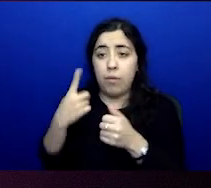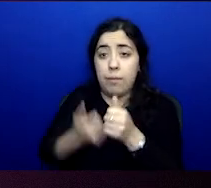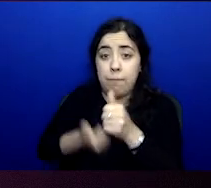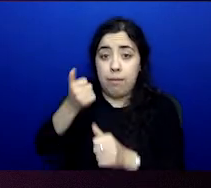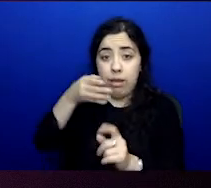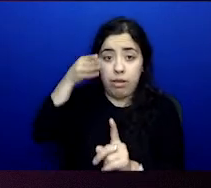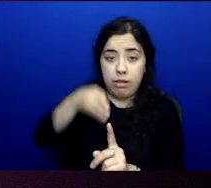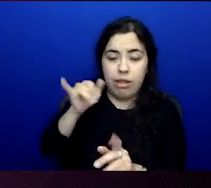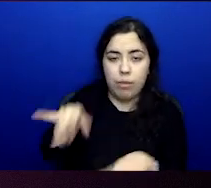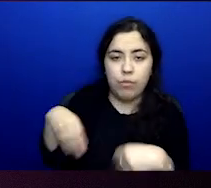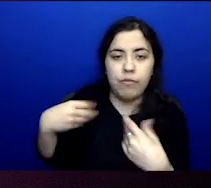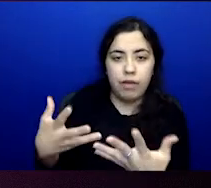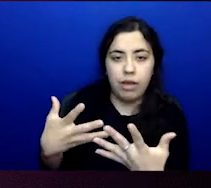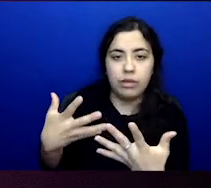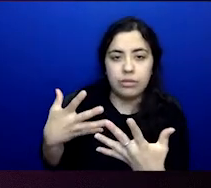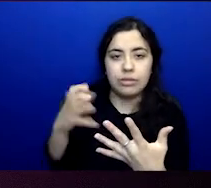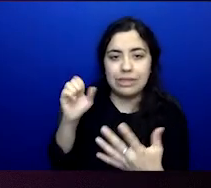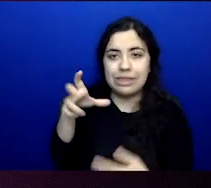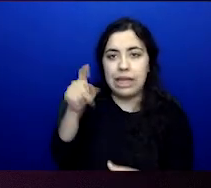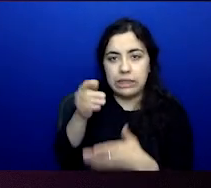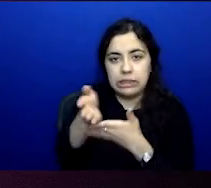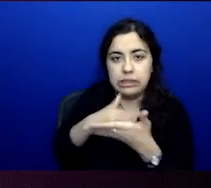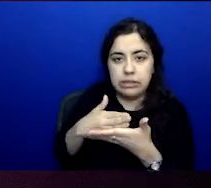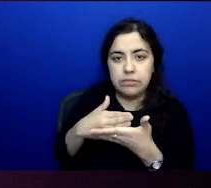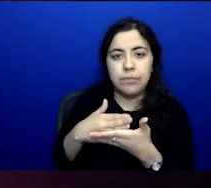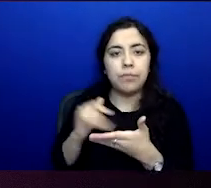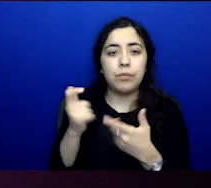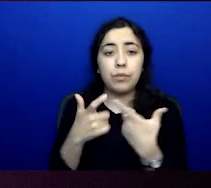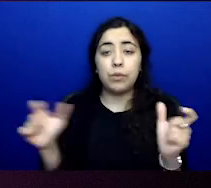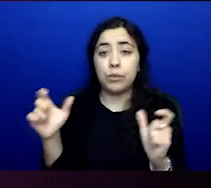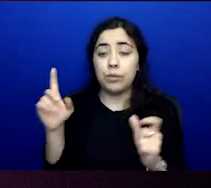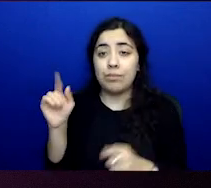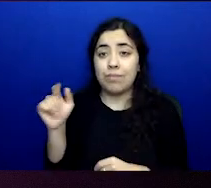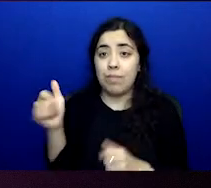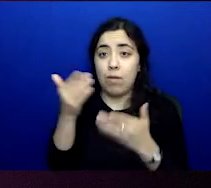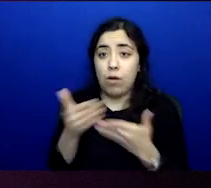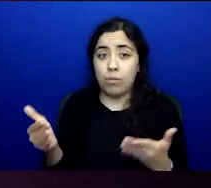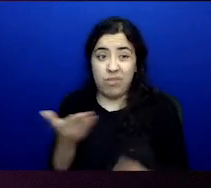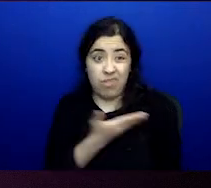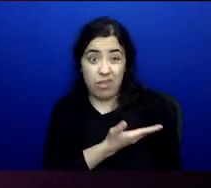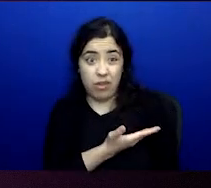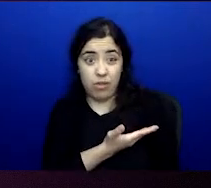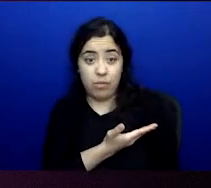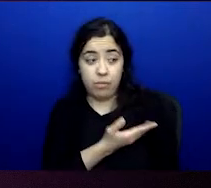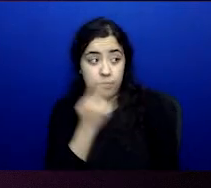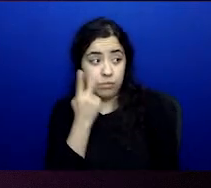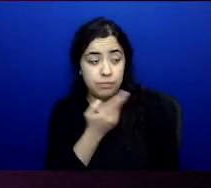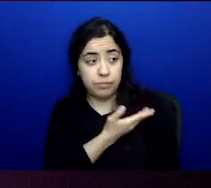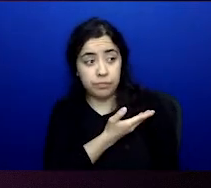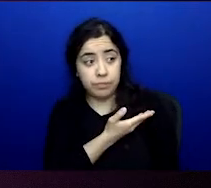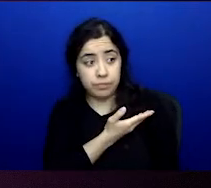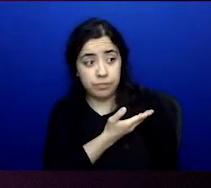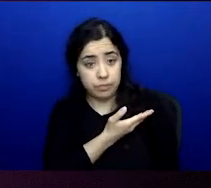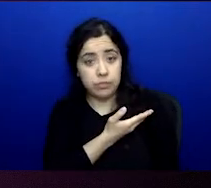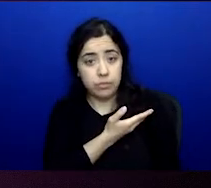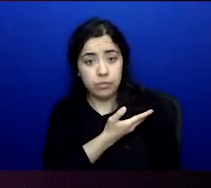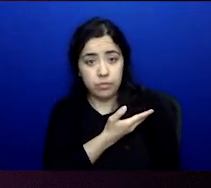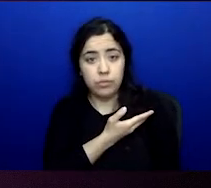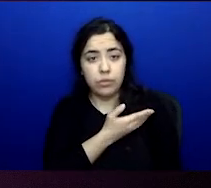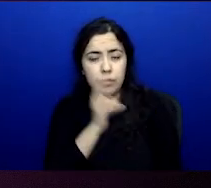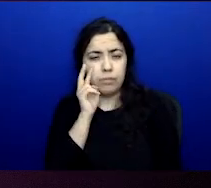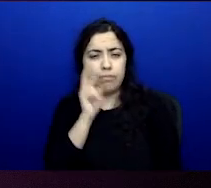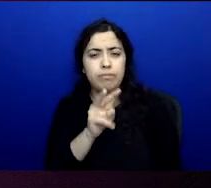So on having fetched this huge data object that I've shown you in the earlier slide, the app will go through this initial